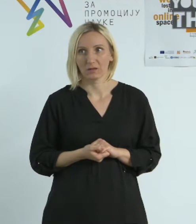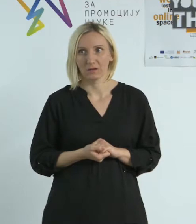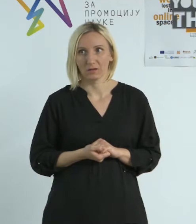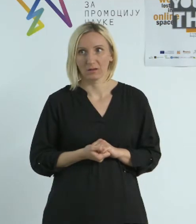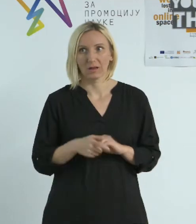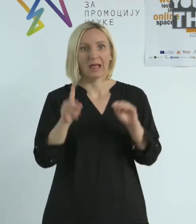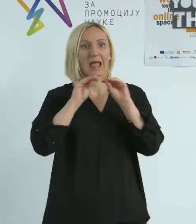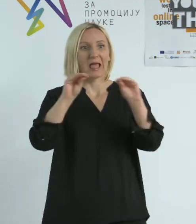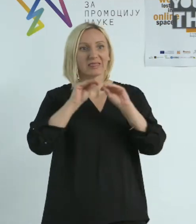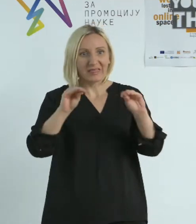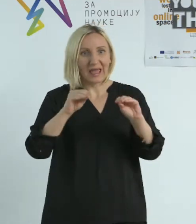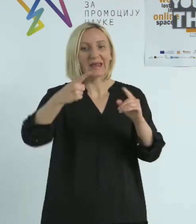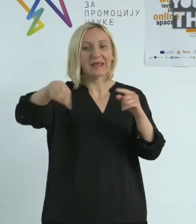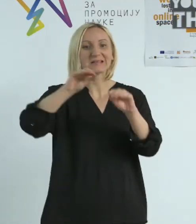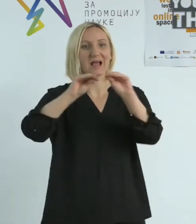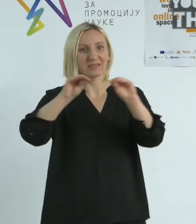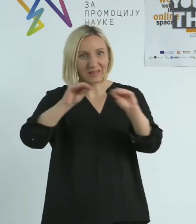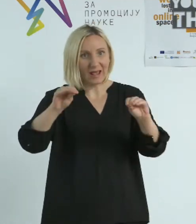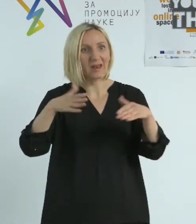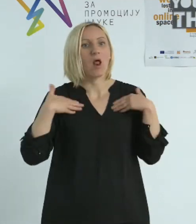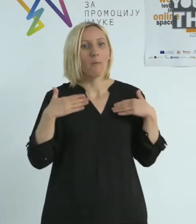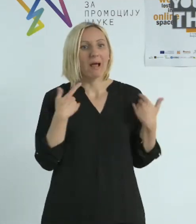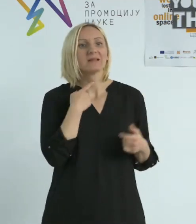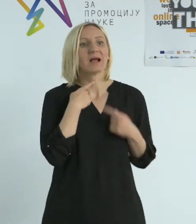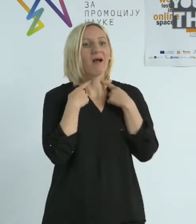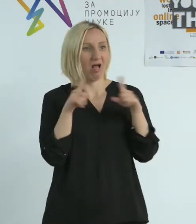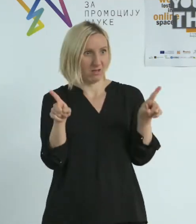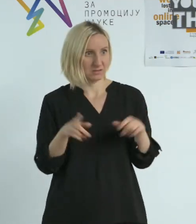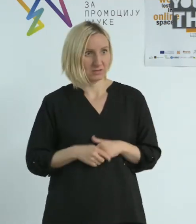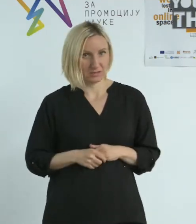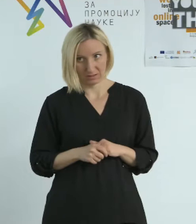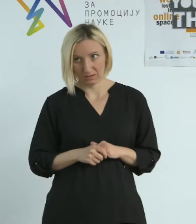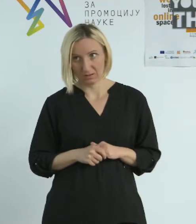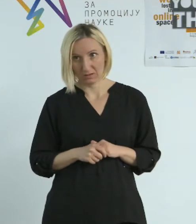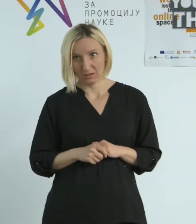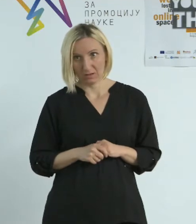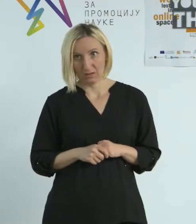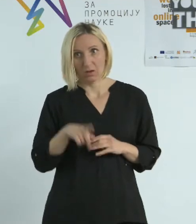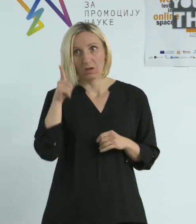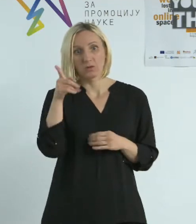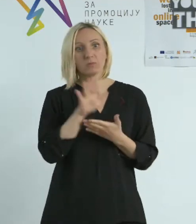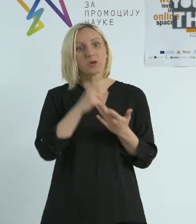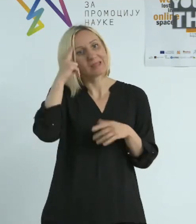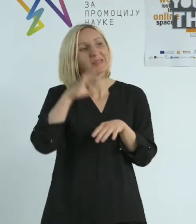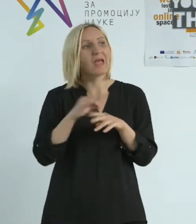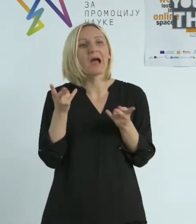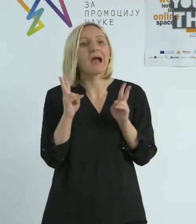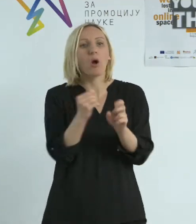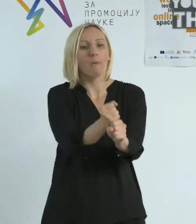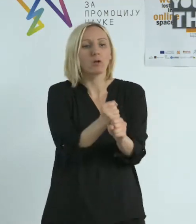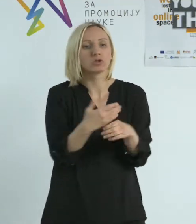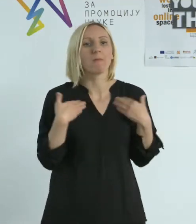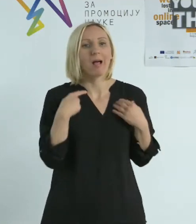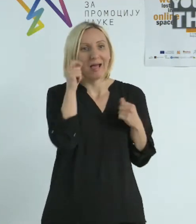of trainers listen to the youth voice. So we will. It started as idea how to support